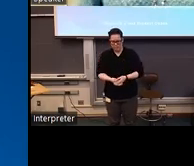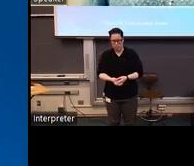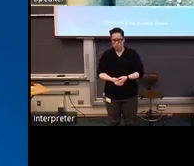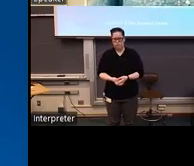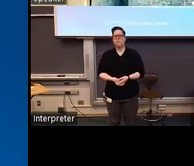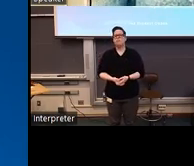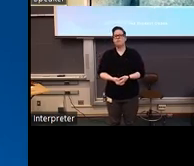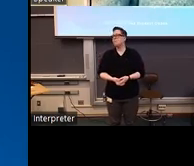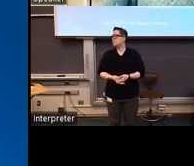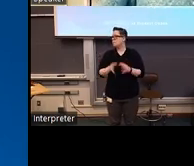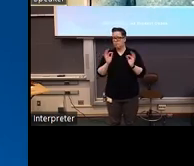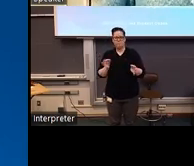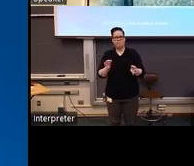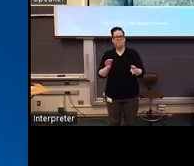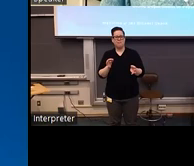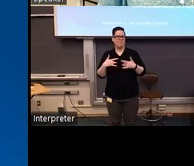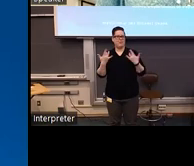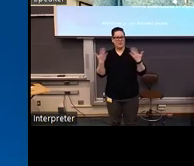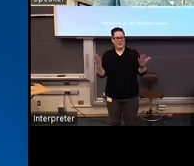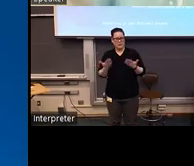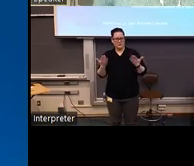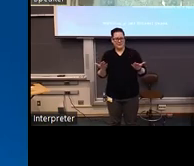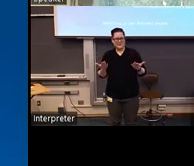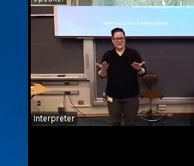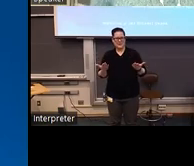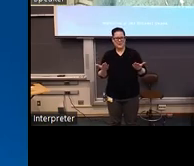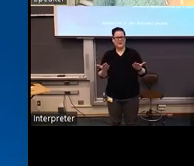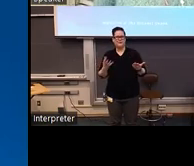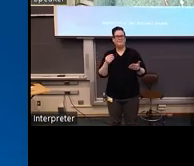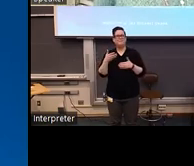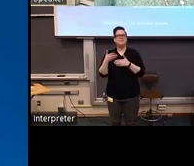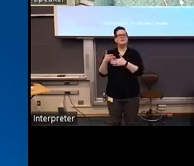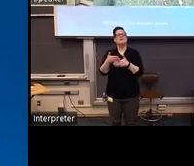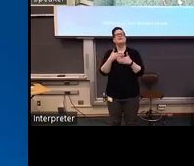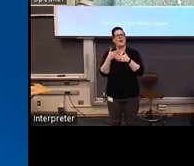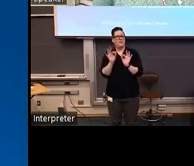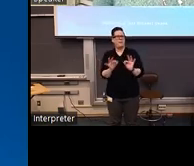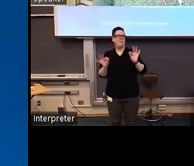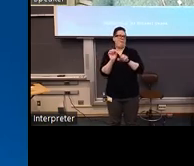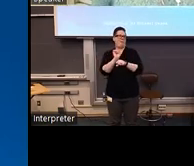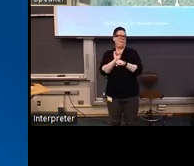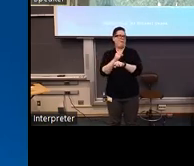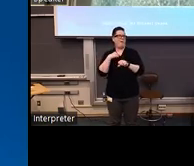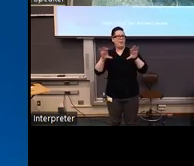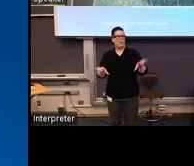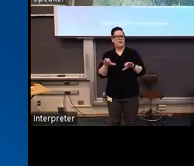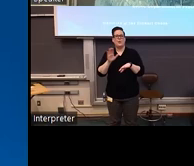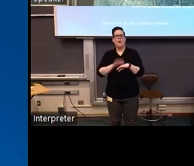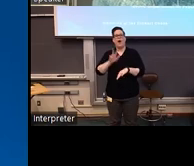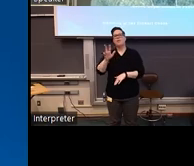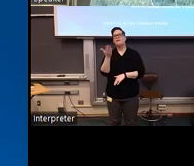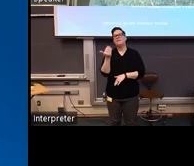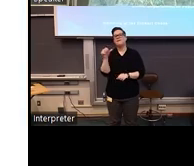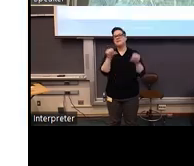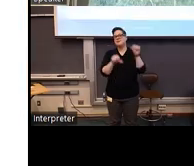is certainly my pleasure to be here and to share some of the important work that we do at 315 Science